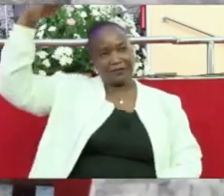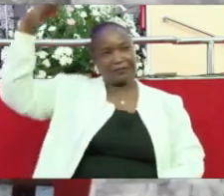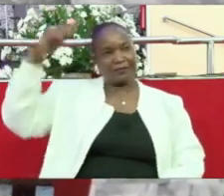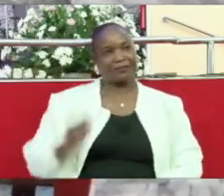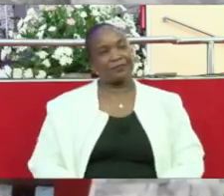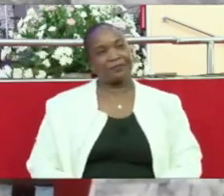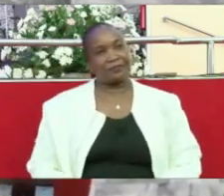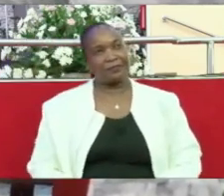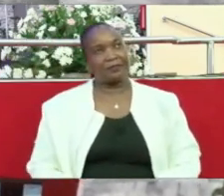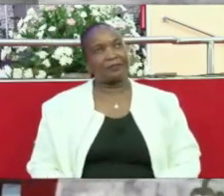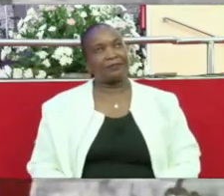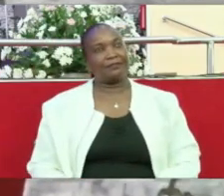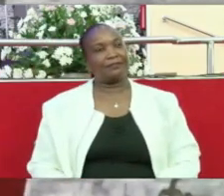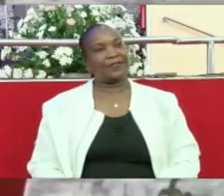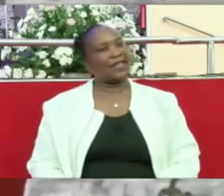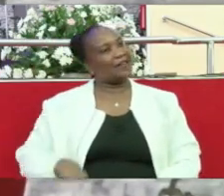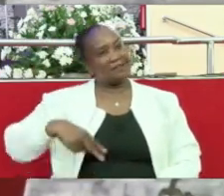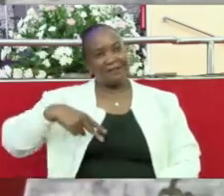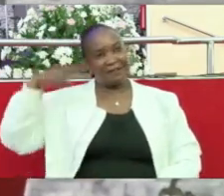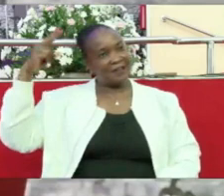minimum height of 200,000 feet.